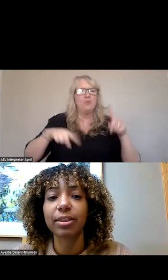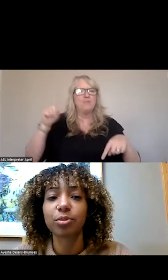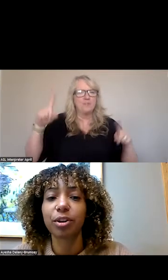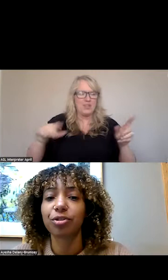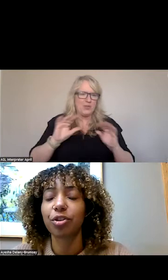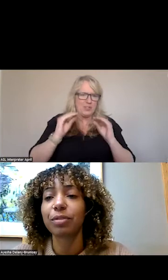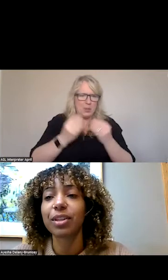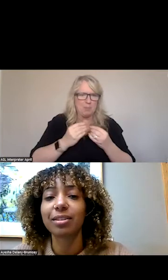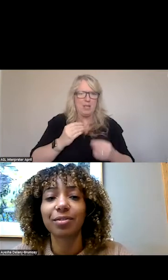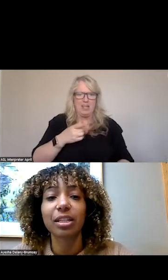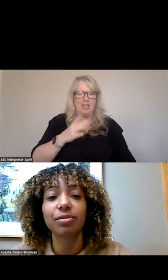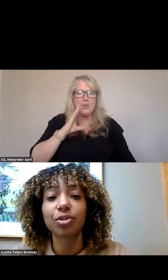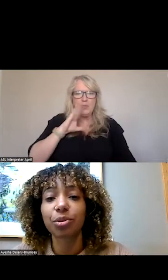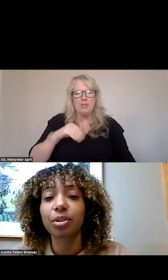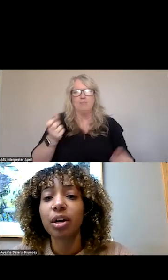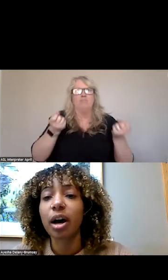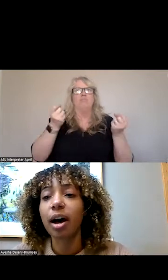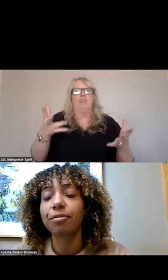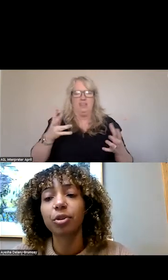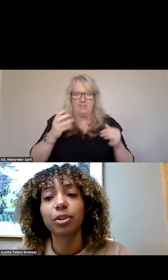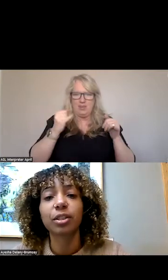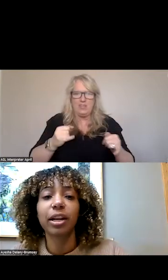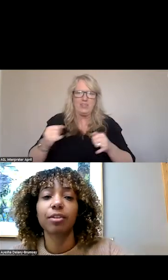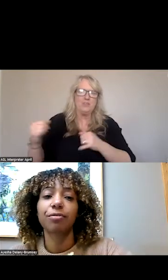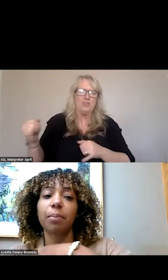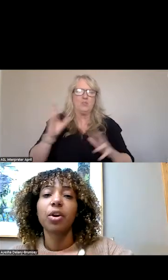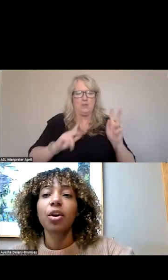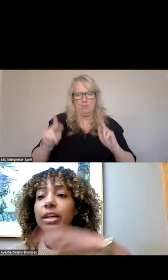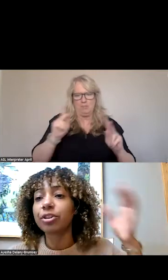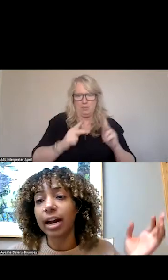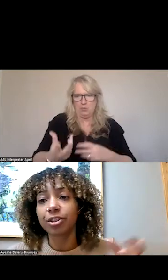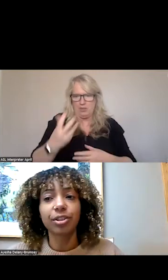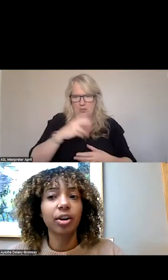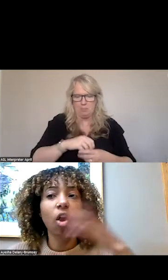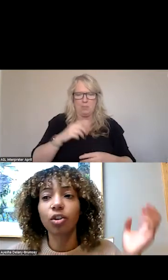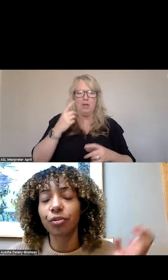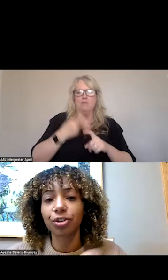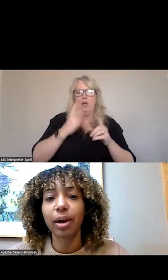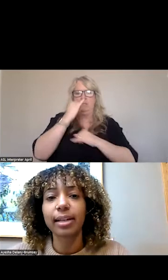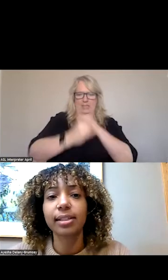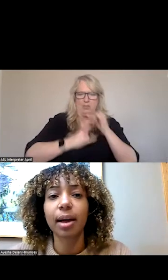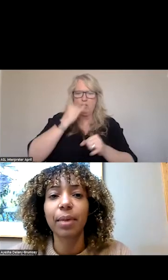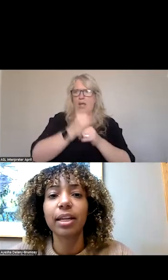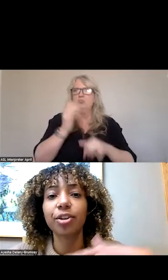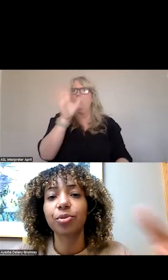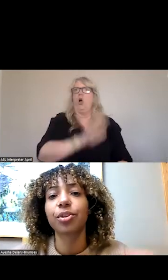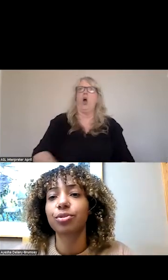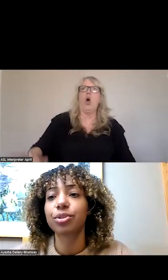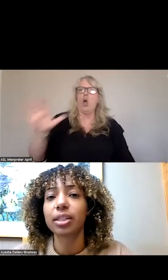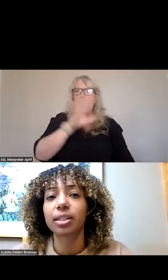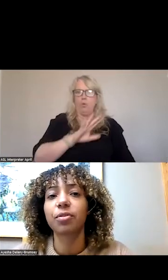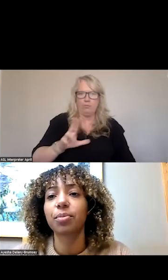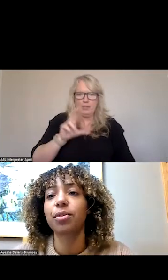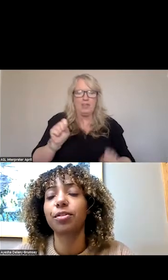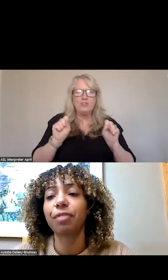who are in this. We also know that we have tons of individual folks participating, and from internationally all over the US. And here you can